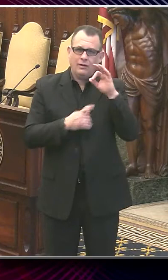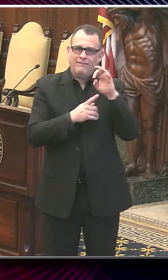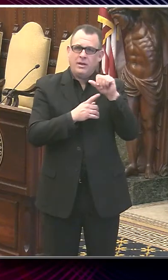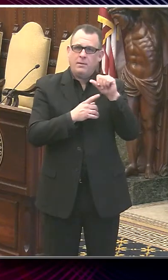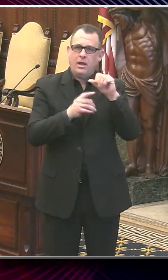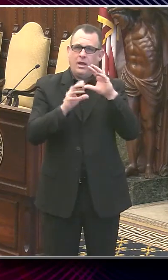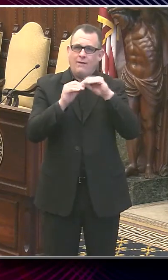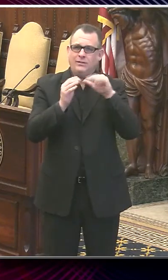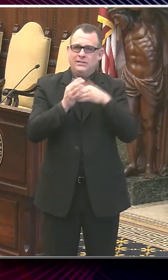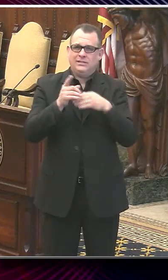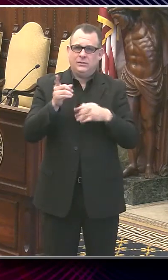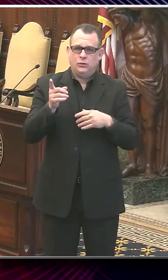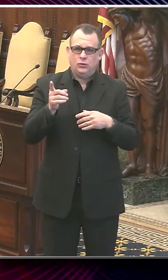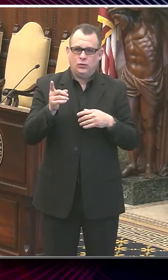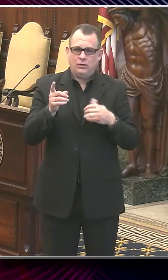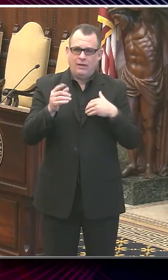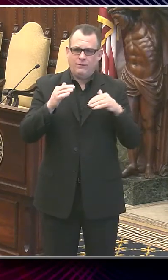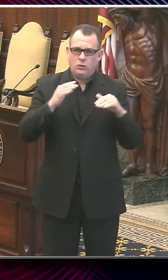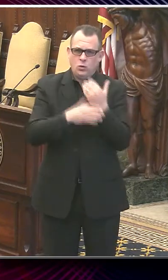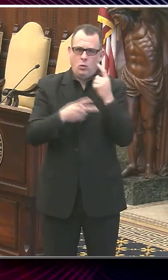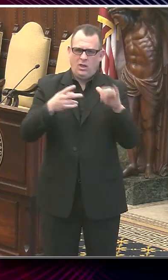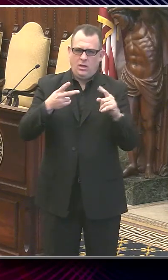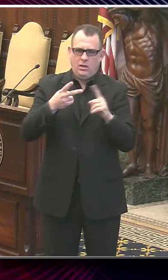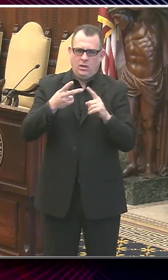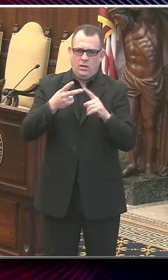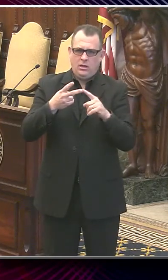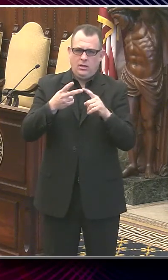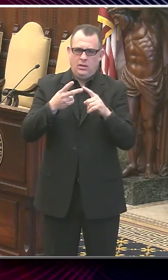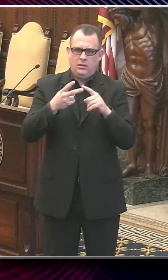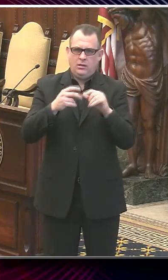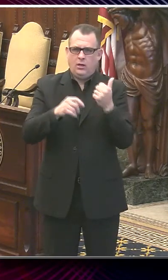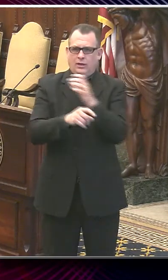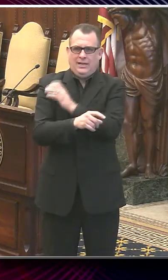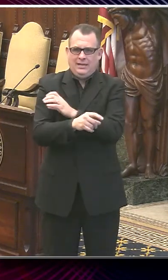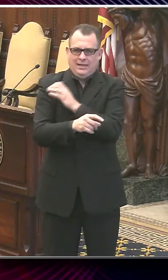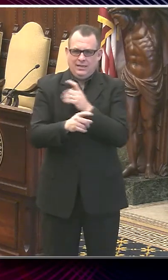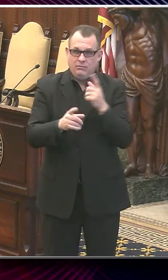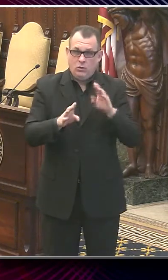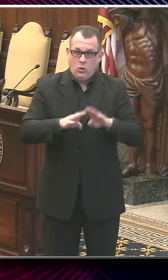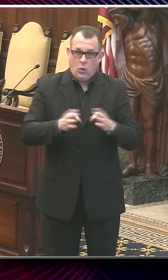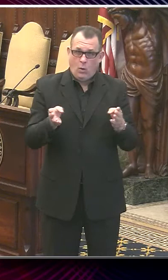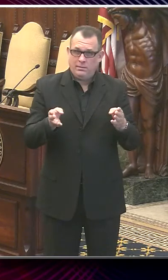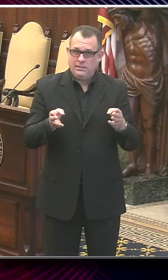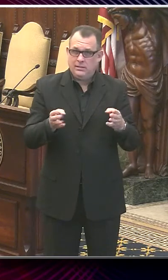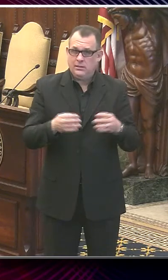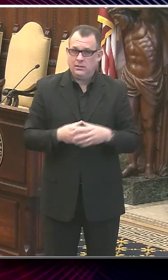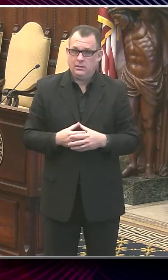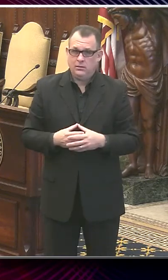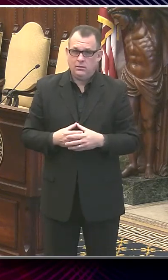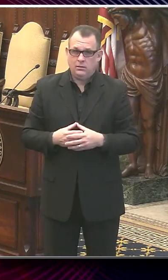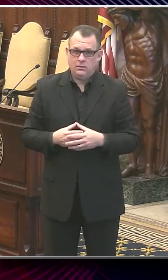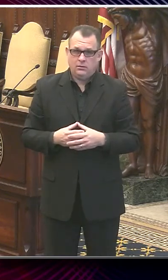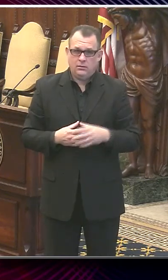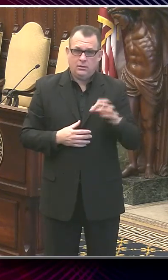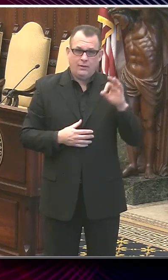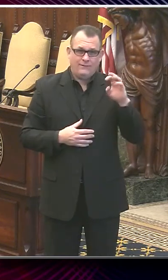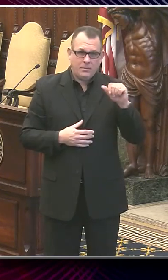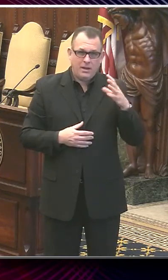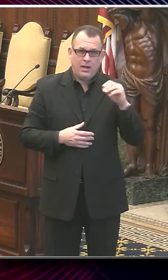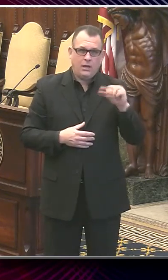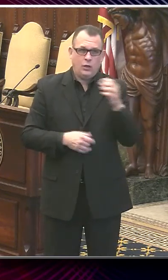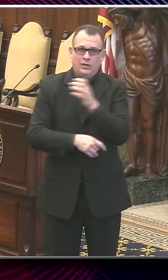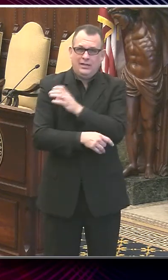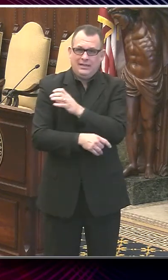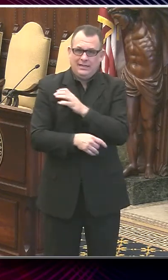center, and also at the city clinics that had just opened in the past few weeks, as the FEMA site and also other clinics have to start